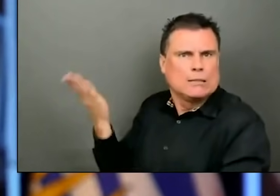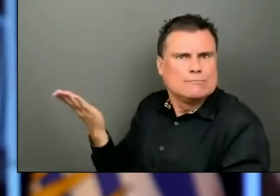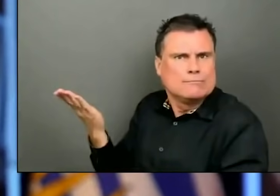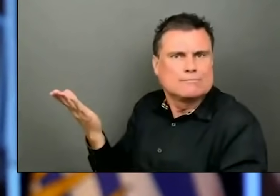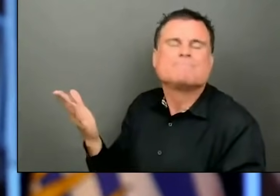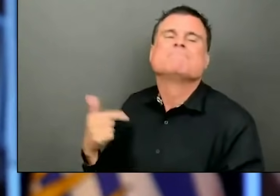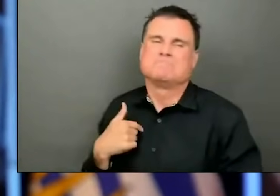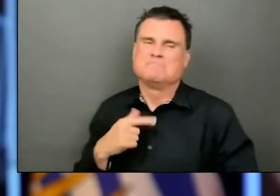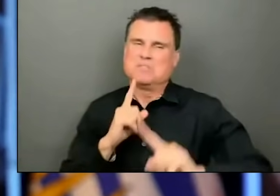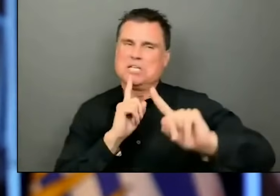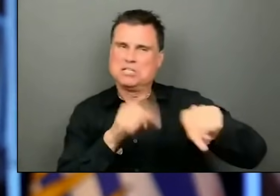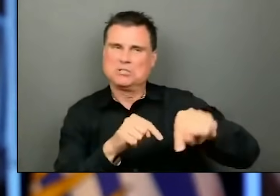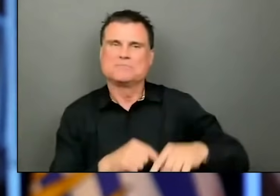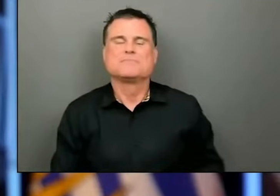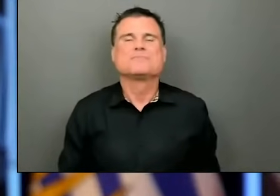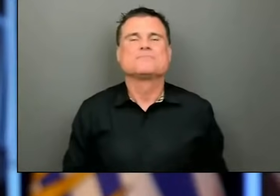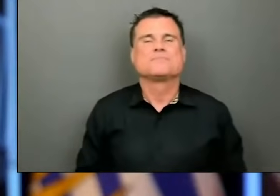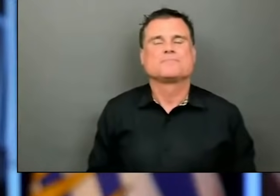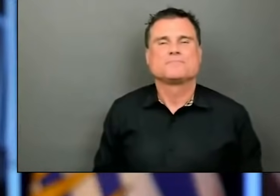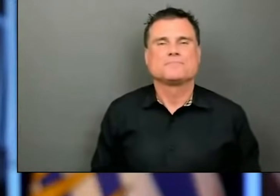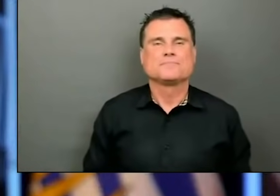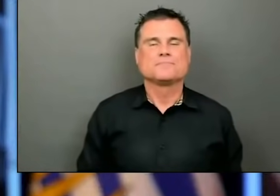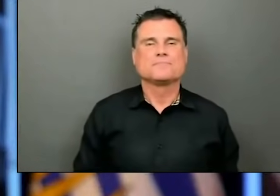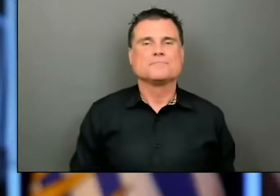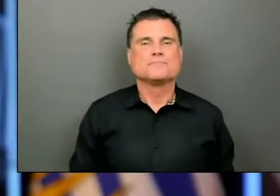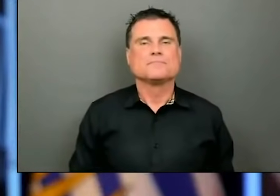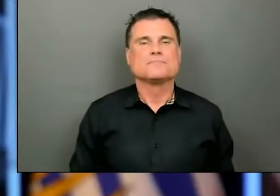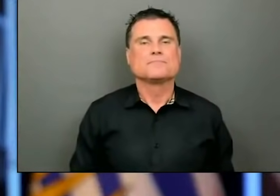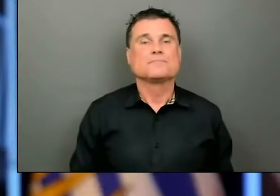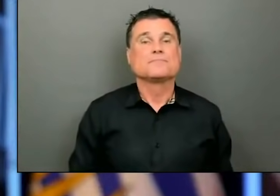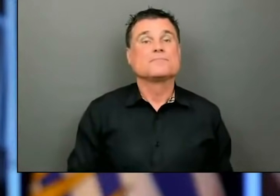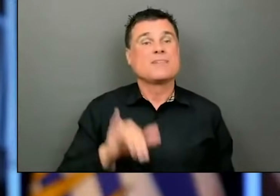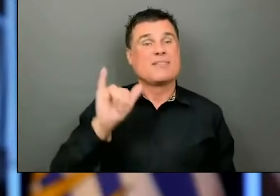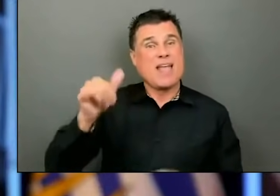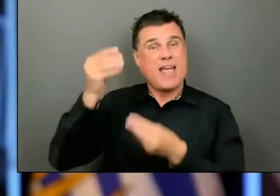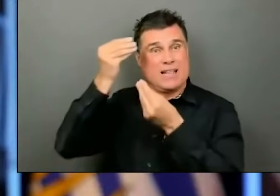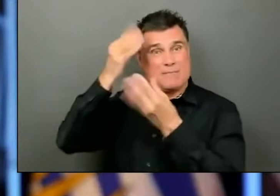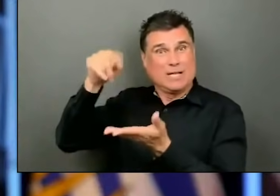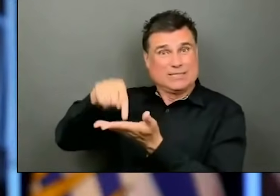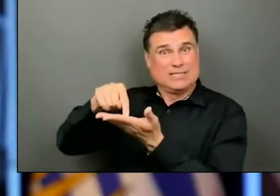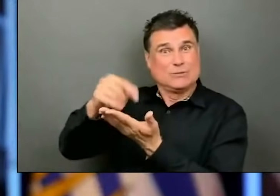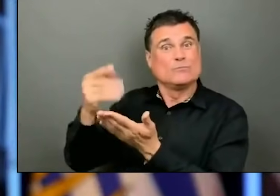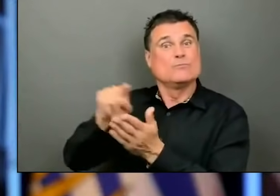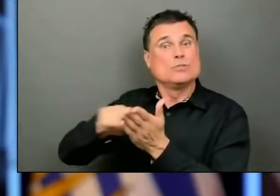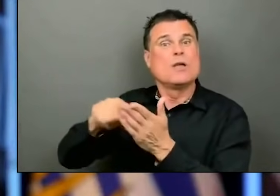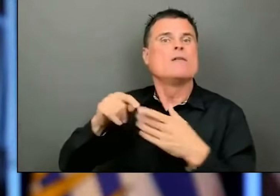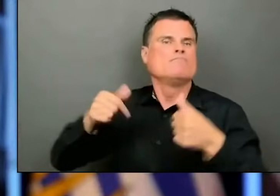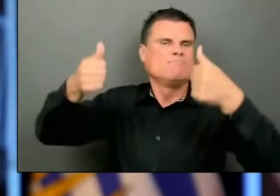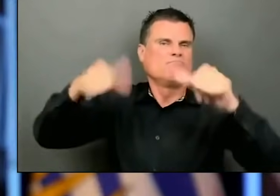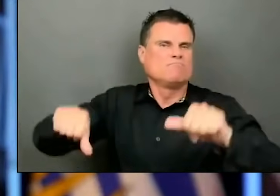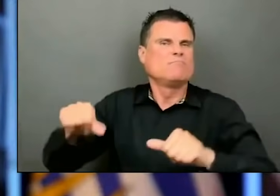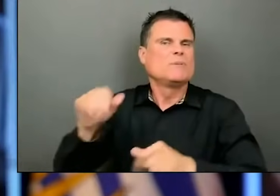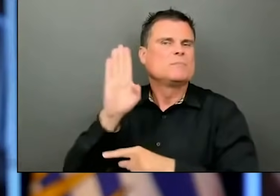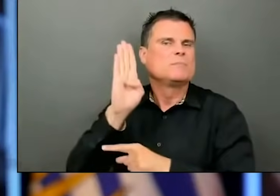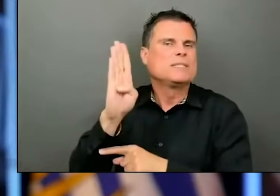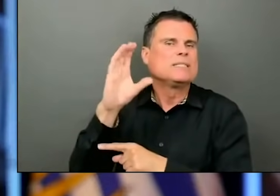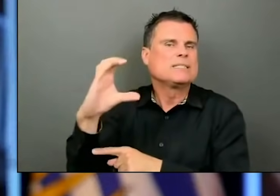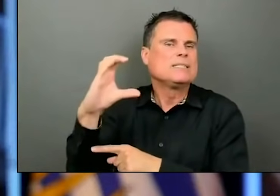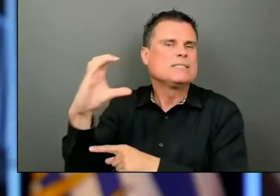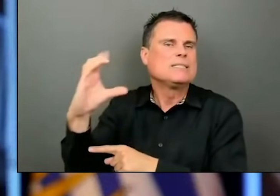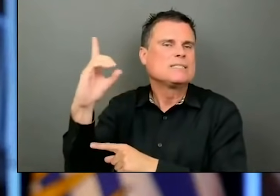really carefully, and that information is posted on the BC CDC website. As you know, we've had, I think we're up to